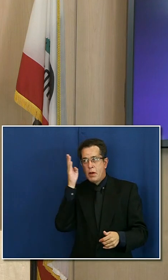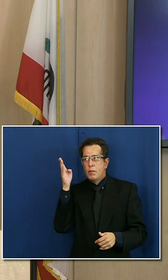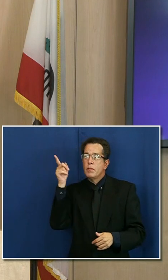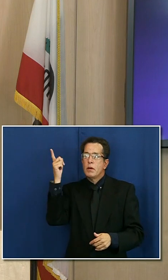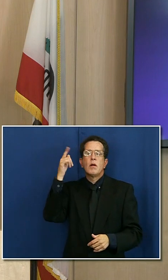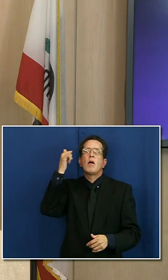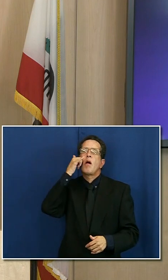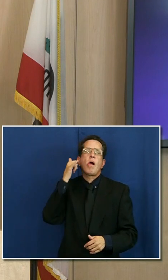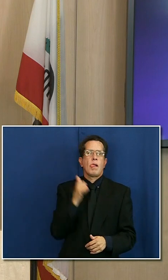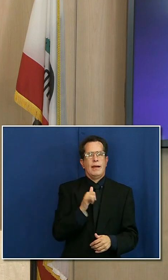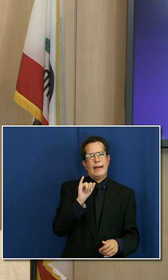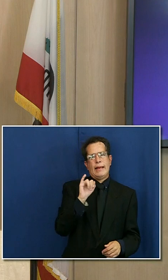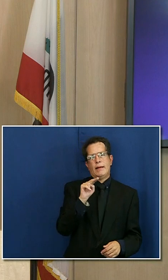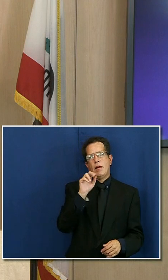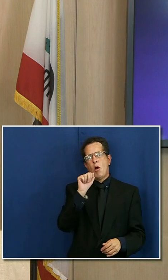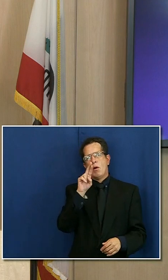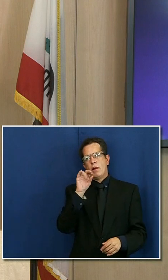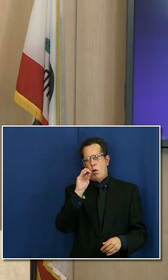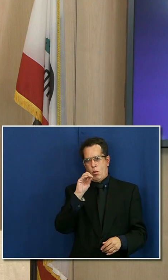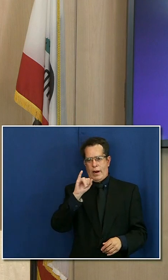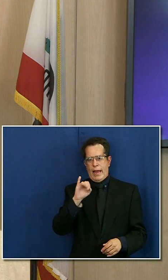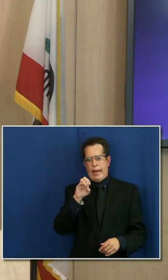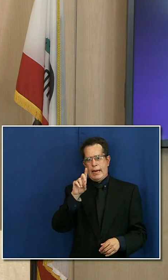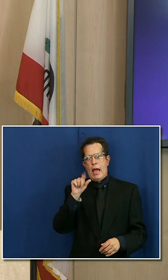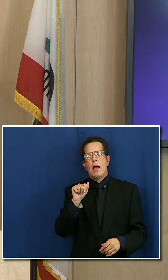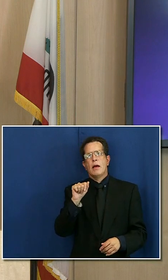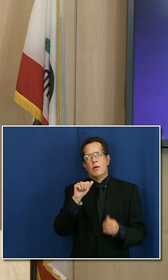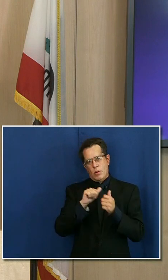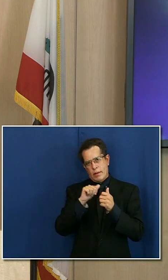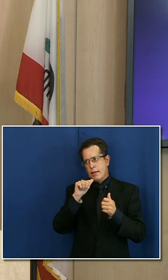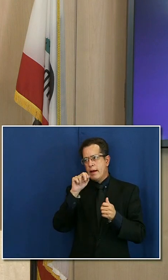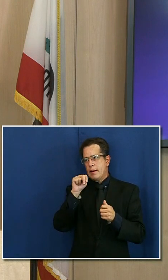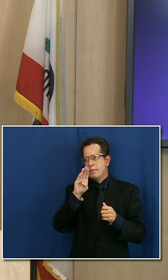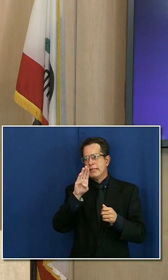The first call is from Artie Ojeda with NBC7.